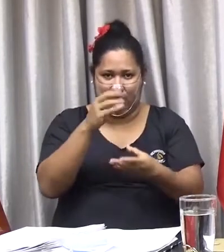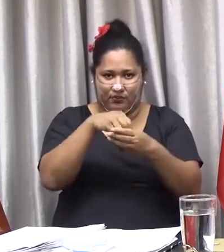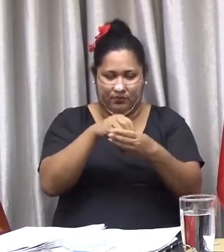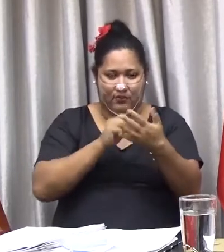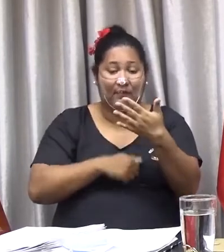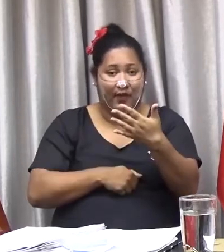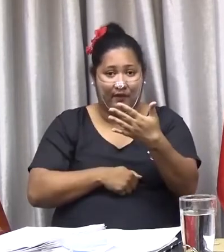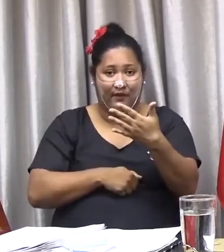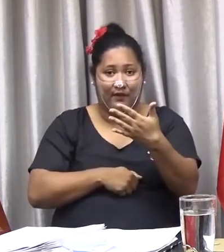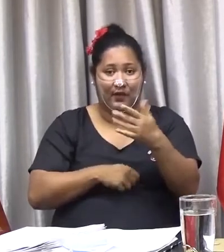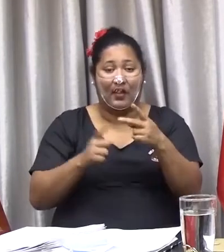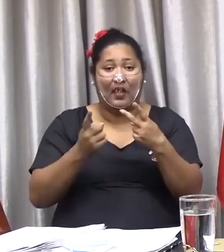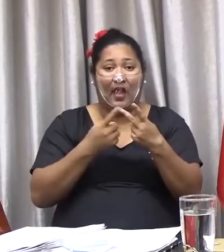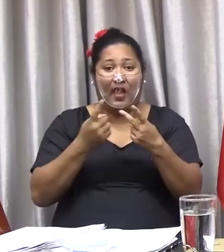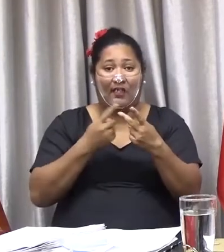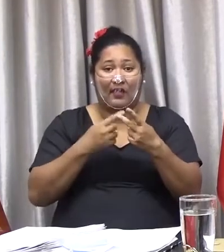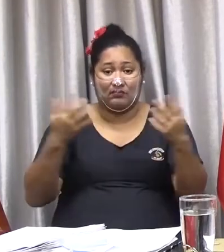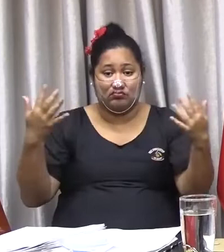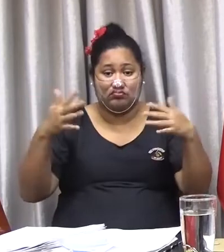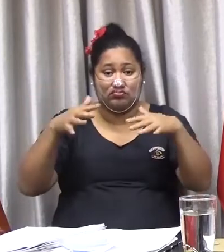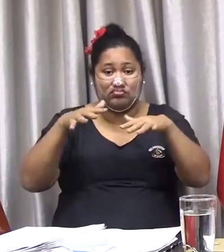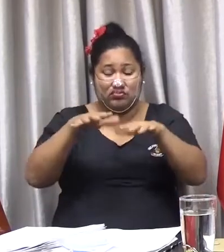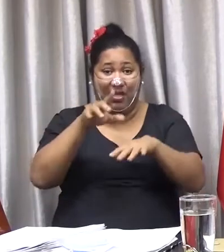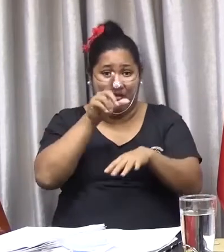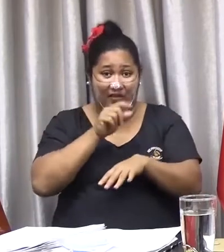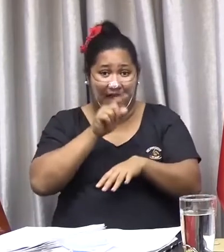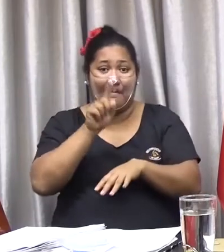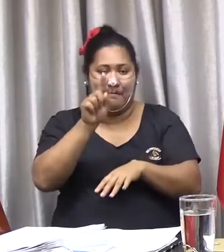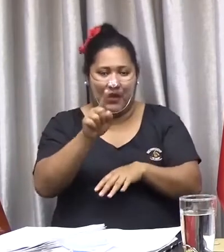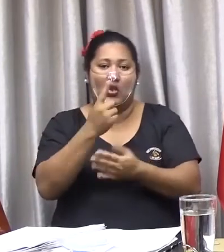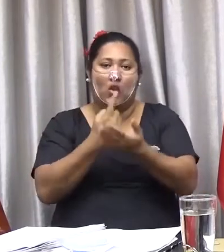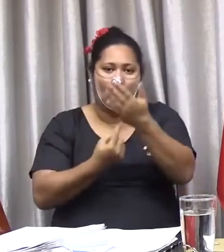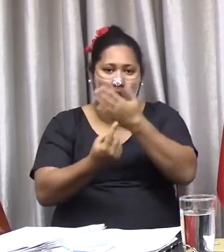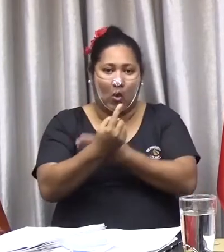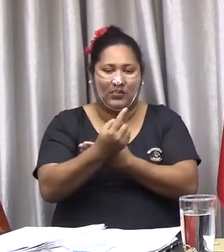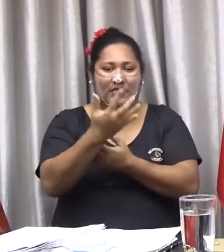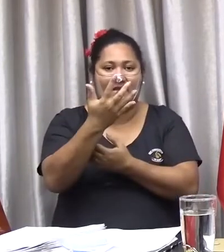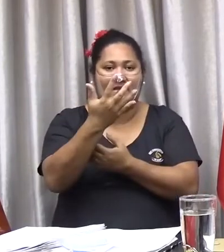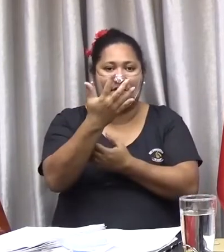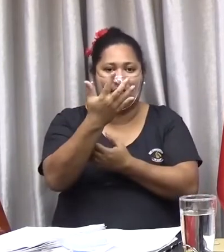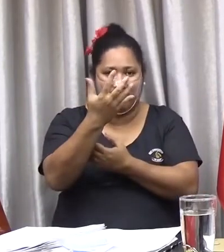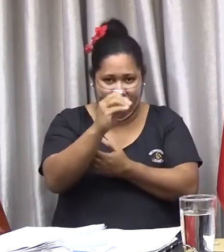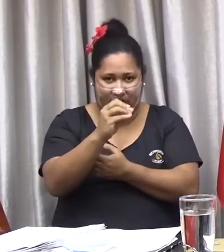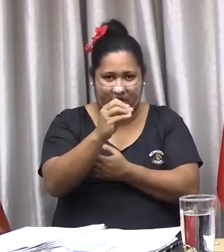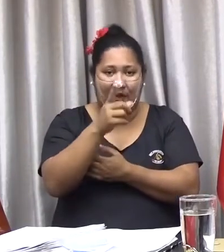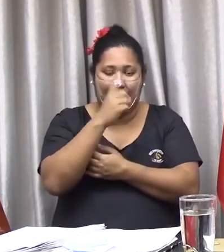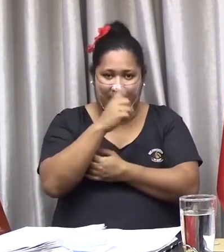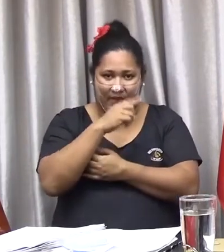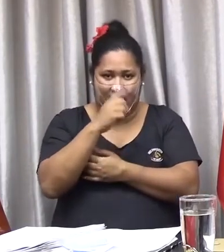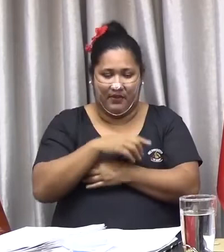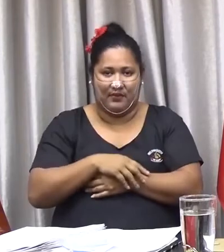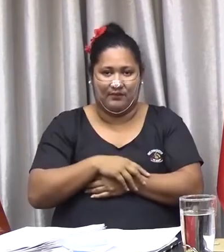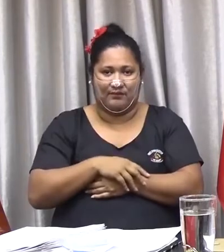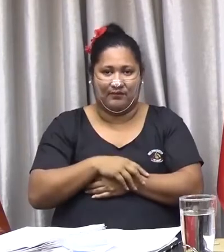5, other gatherings are allowed but restricted to 15 people.